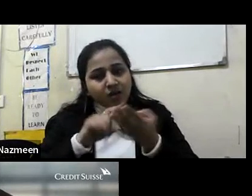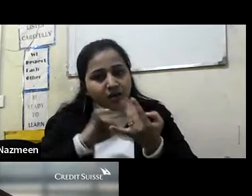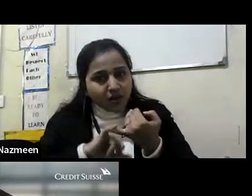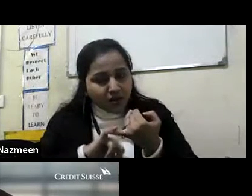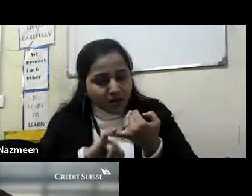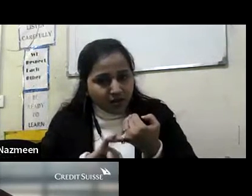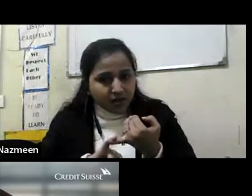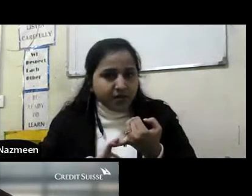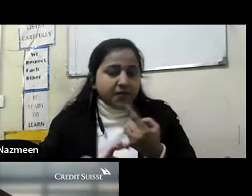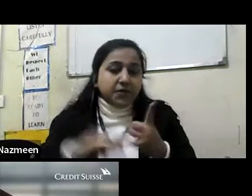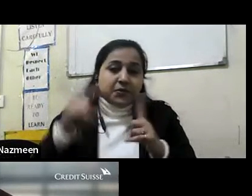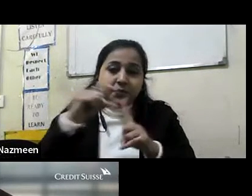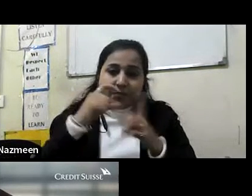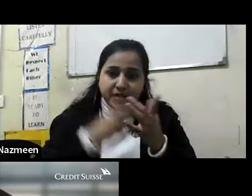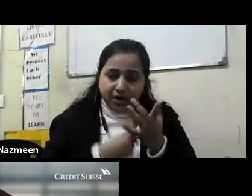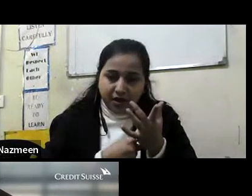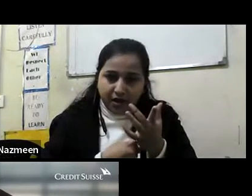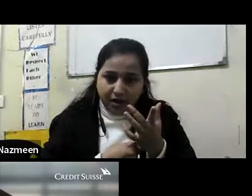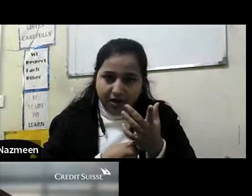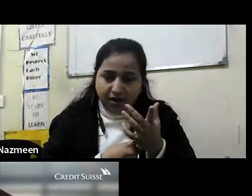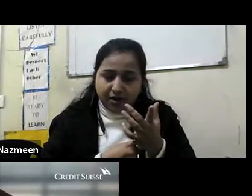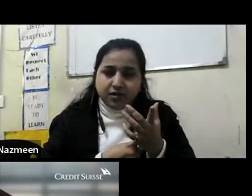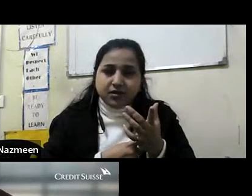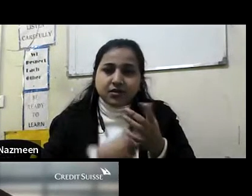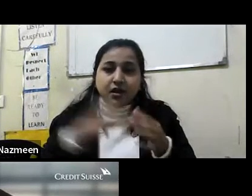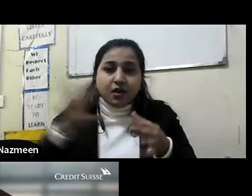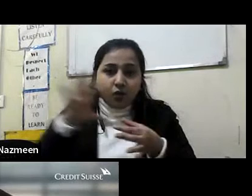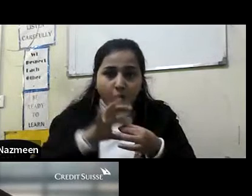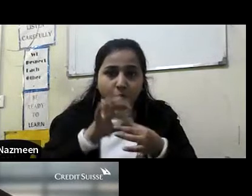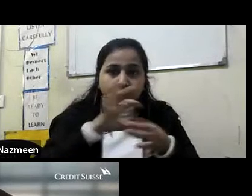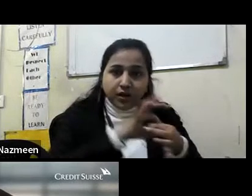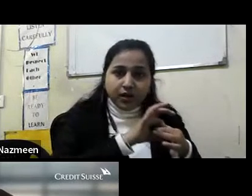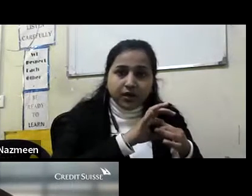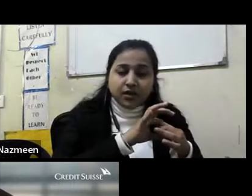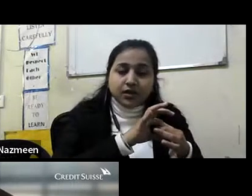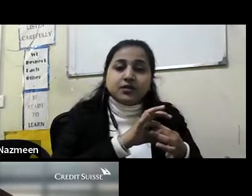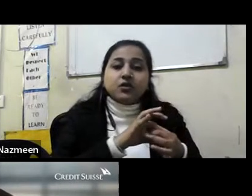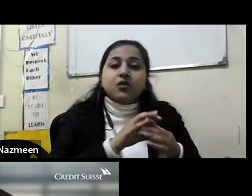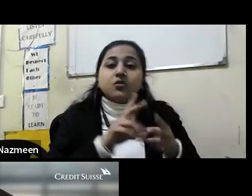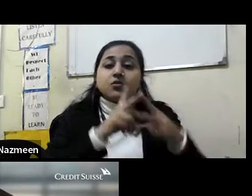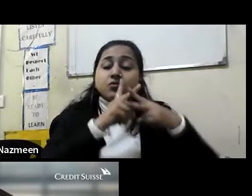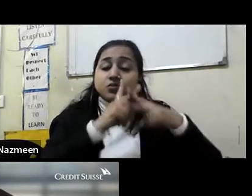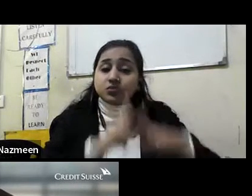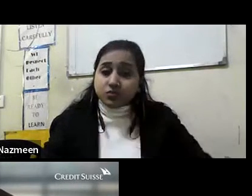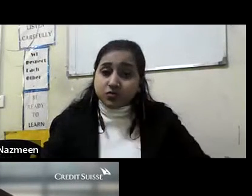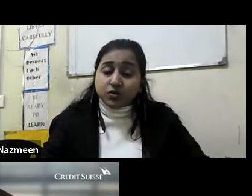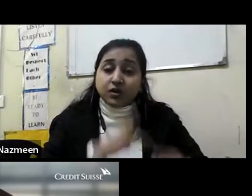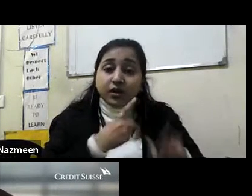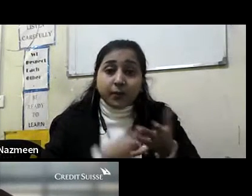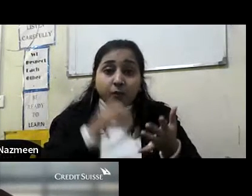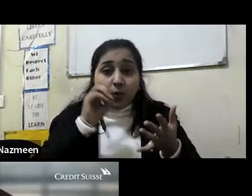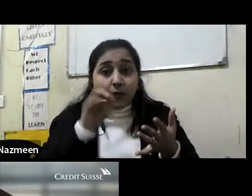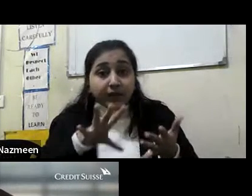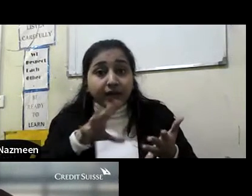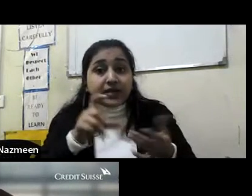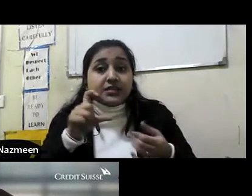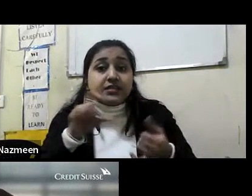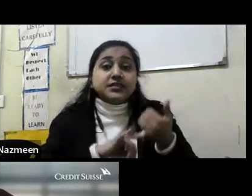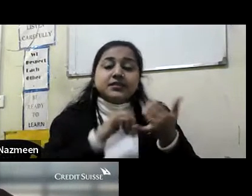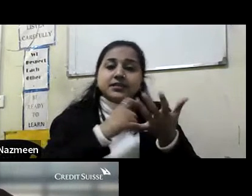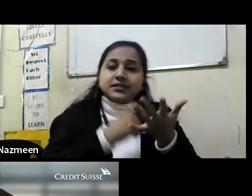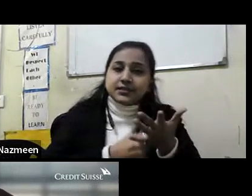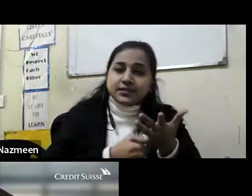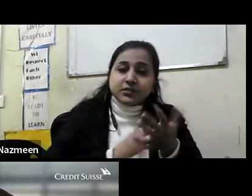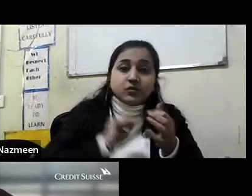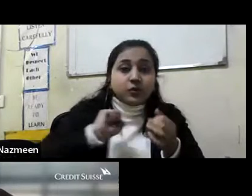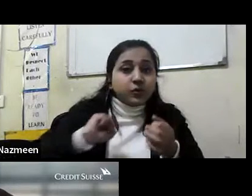journalism, PR consultancy, corporate communication, and sustainability reporting and CSR. Rohit holds a bachelor's